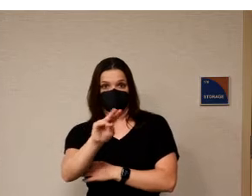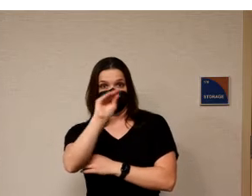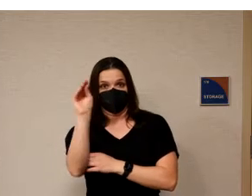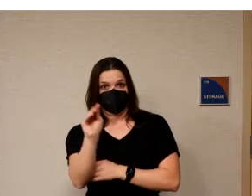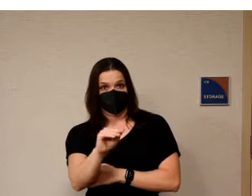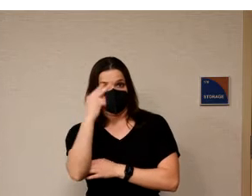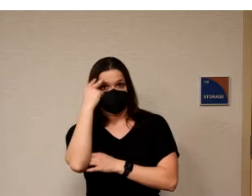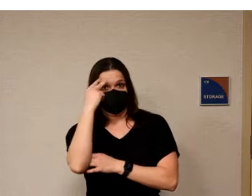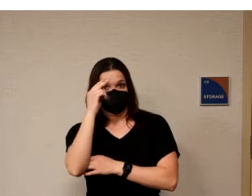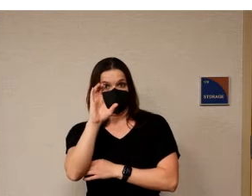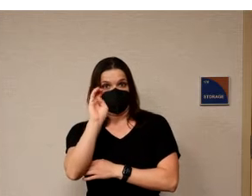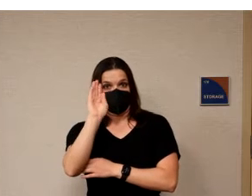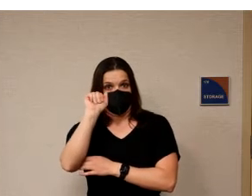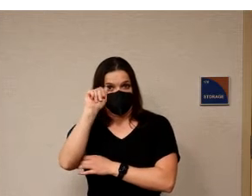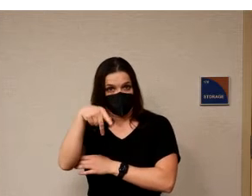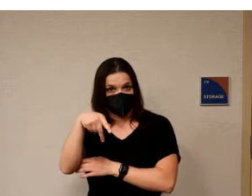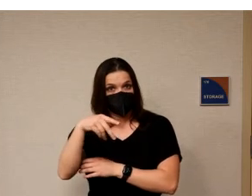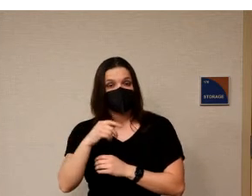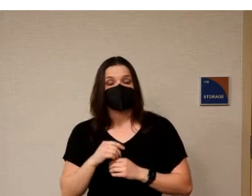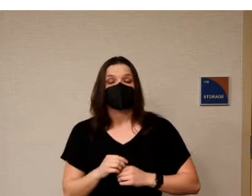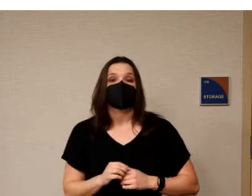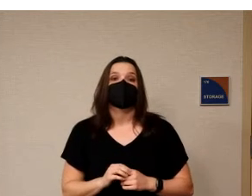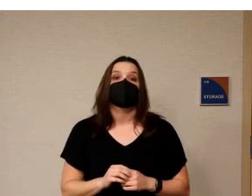42.82% Hispanic CVAP.